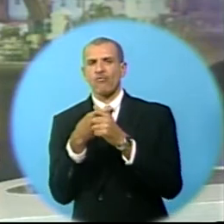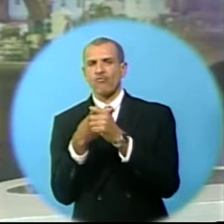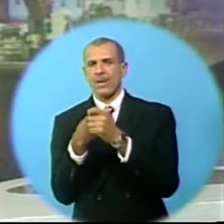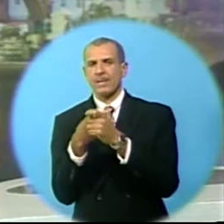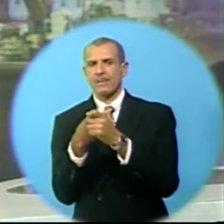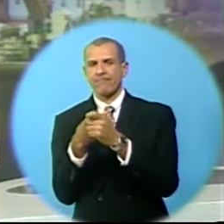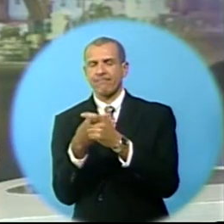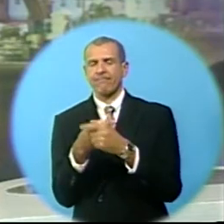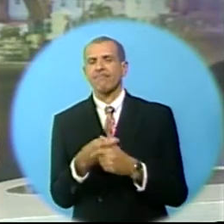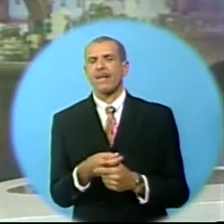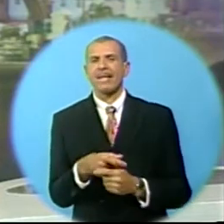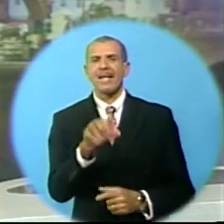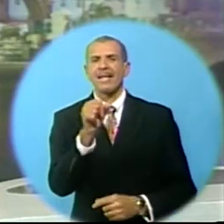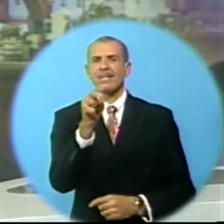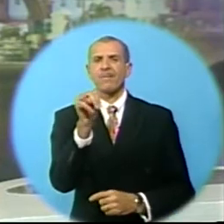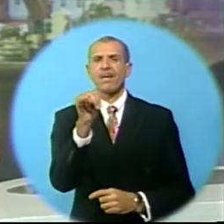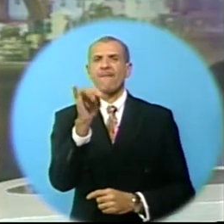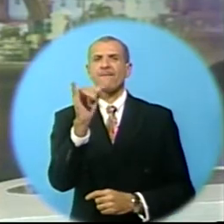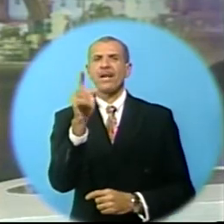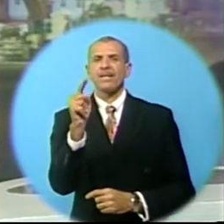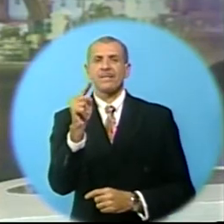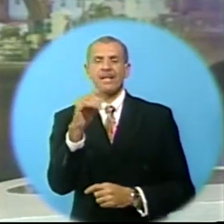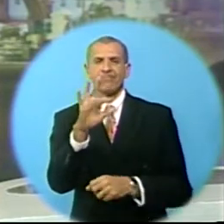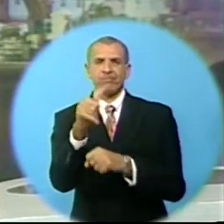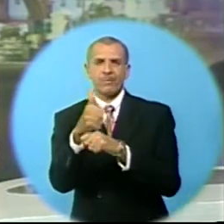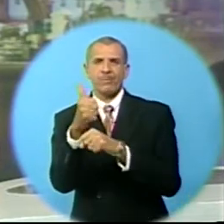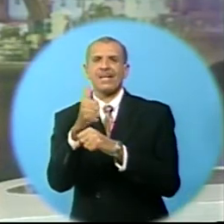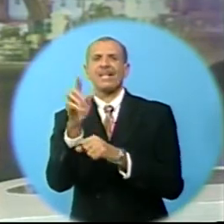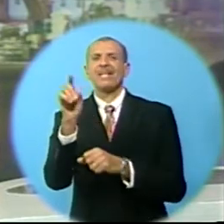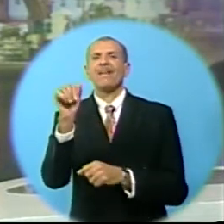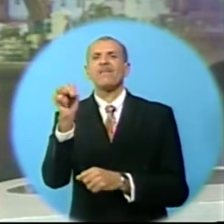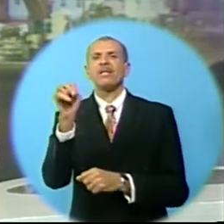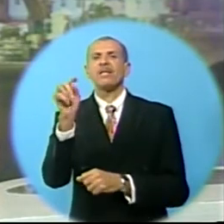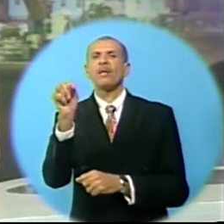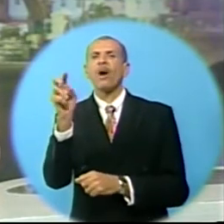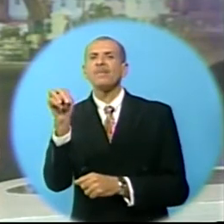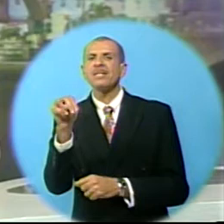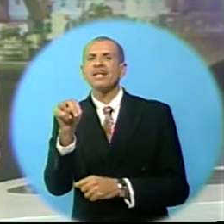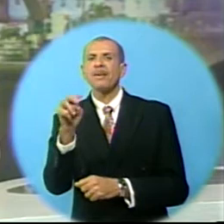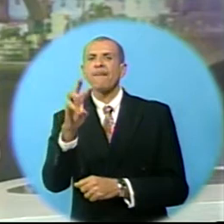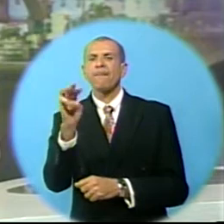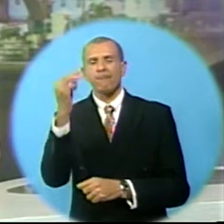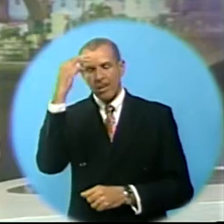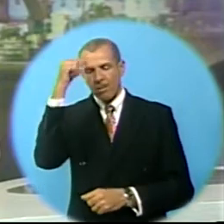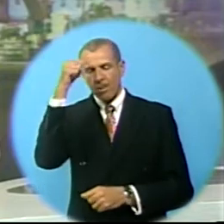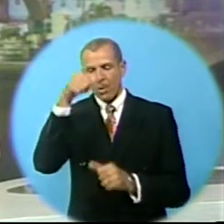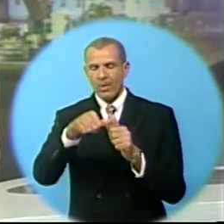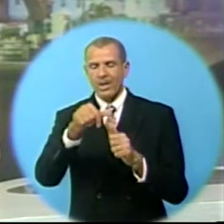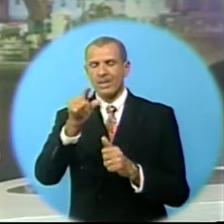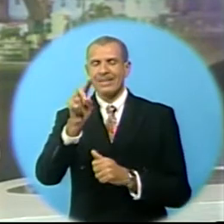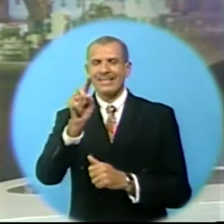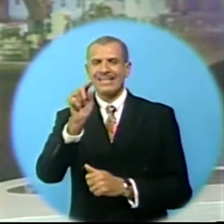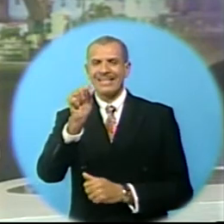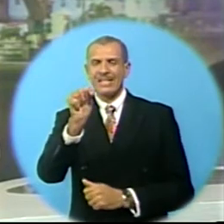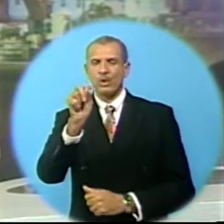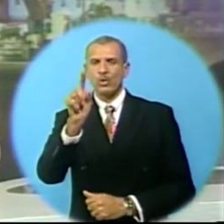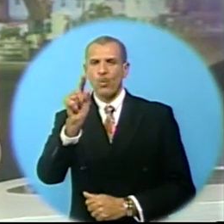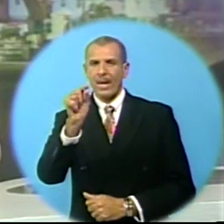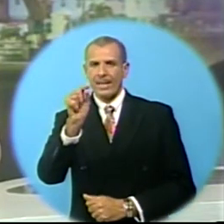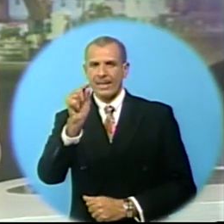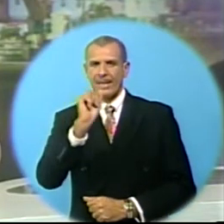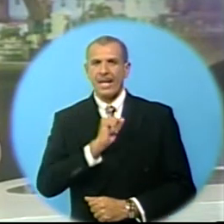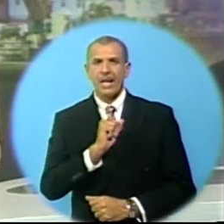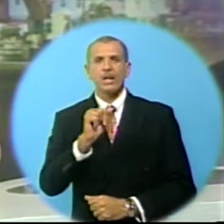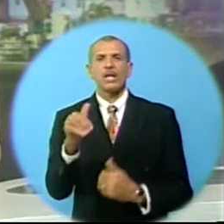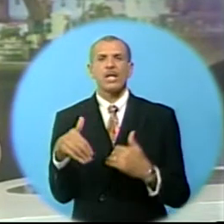The semi-finals are set in the David Thompson Memorial T20 tournament. In the first playoff this Sunday, Young Blazers will